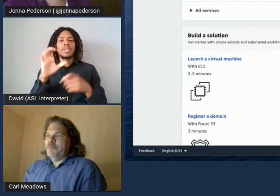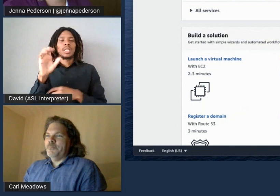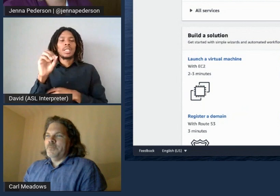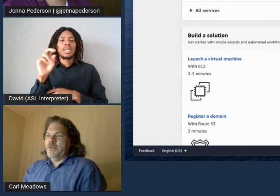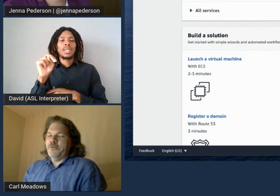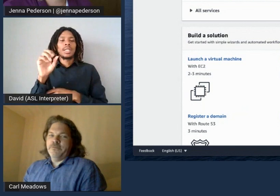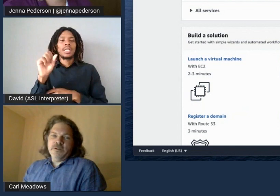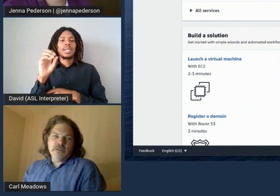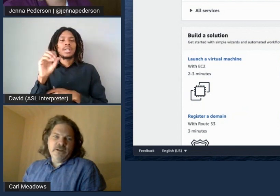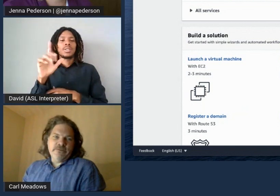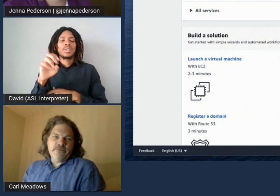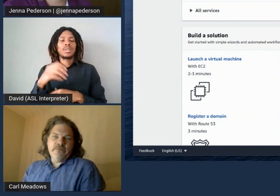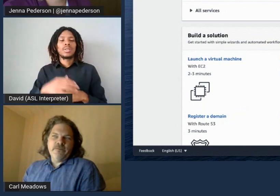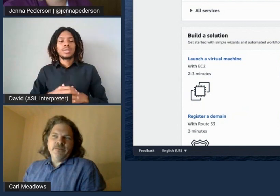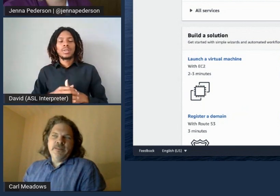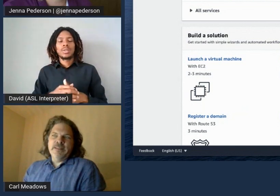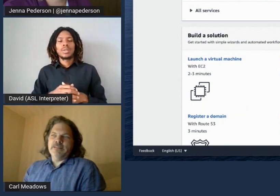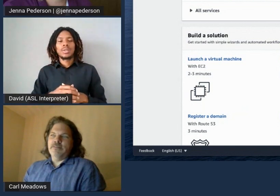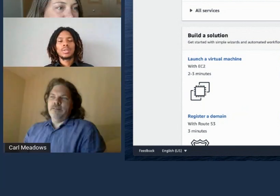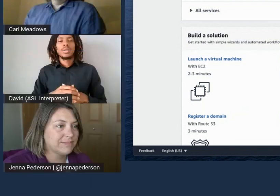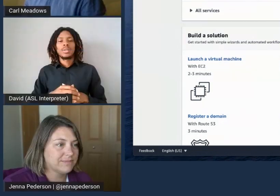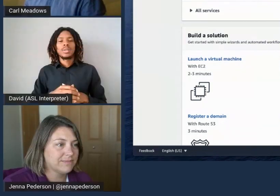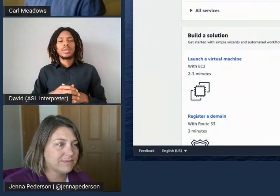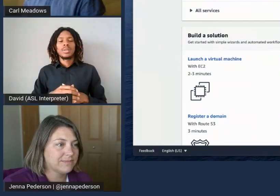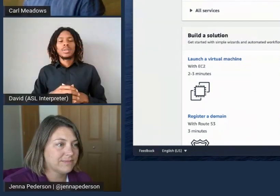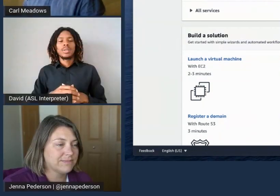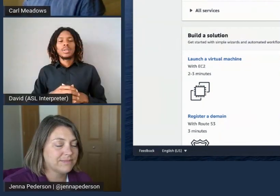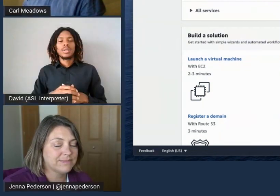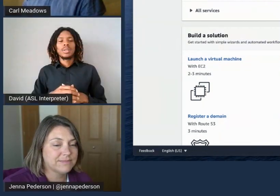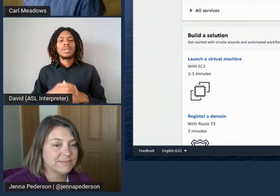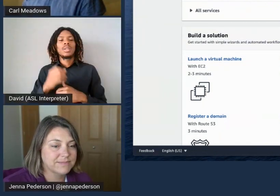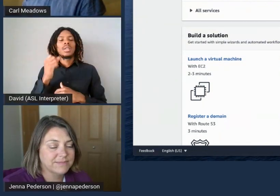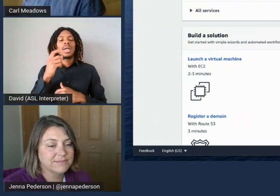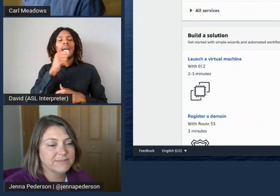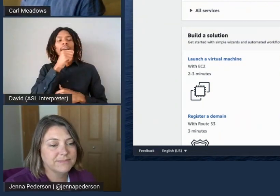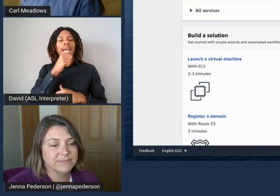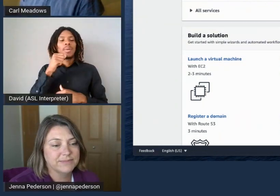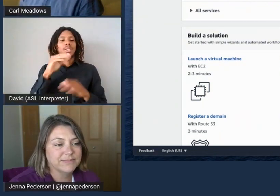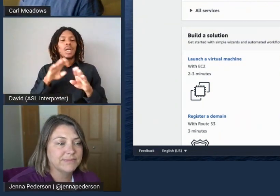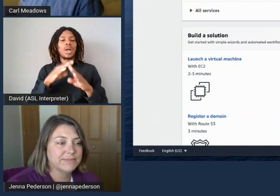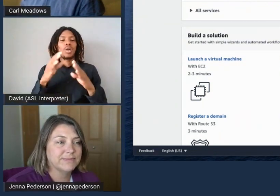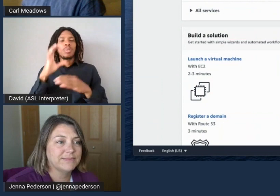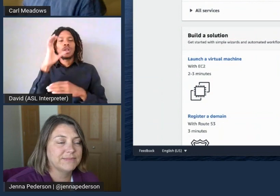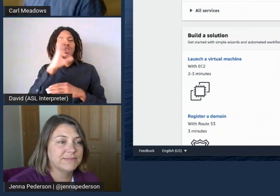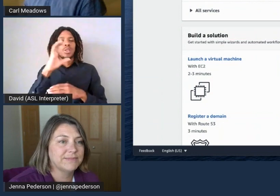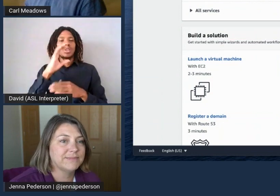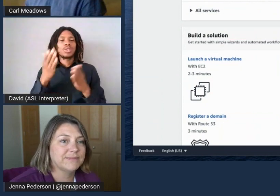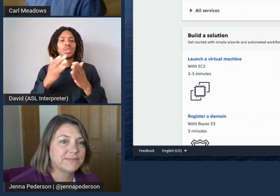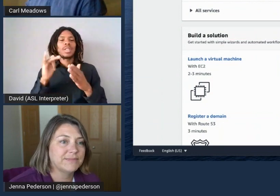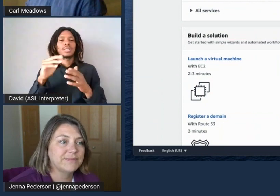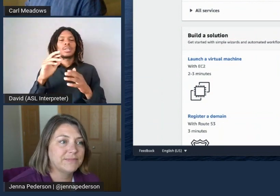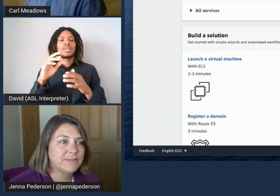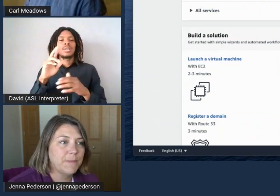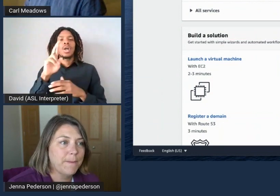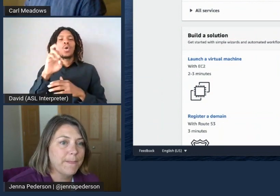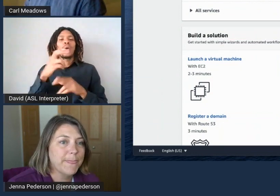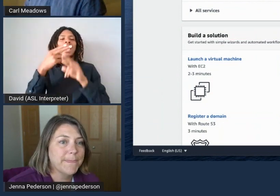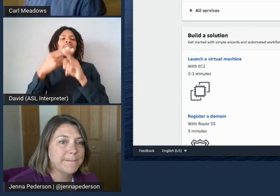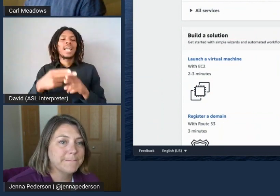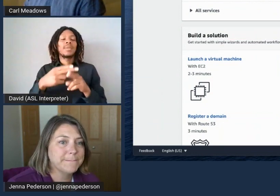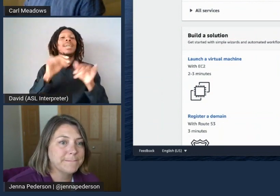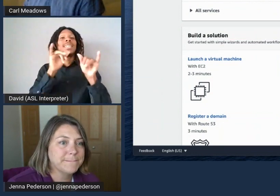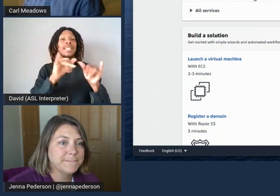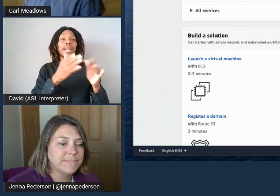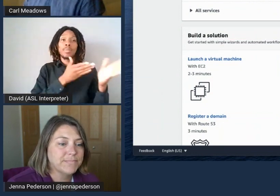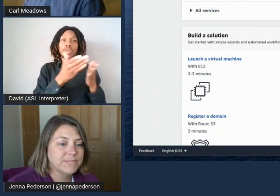The first off, this Amazon OpenSearch service is a rename. So it's still the same service you